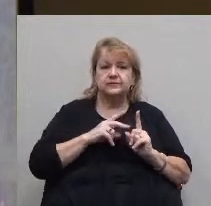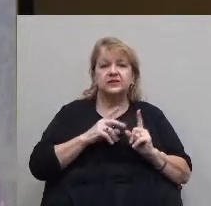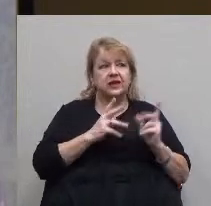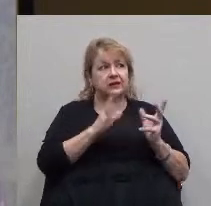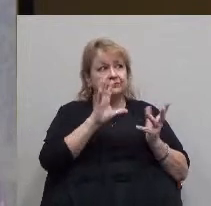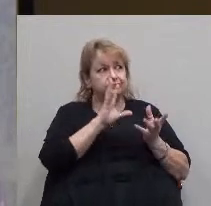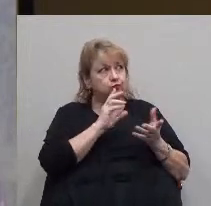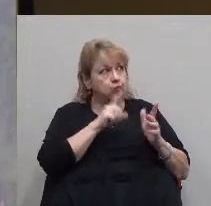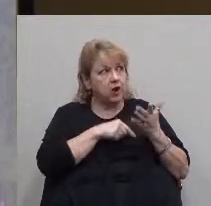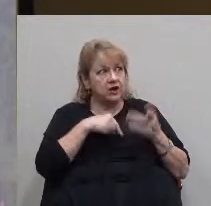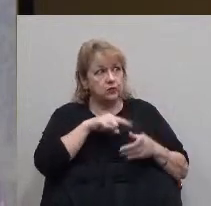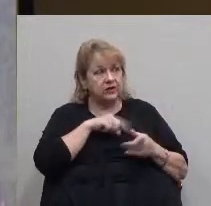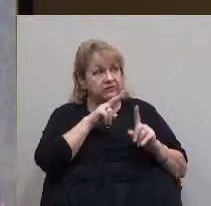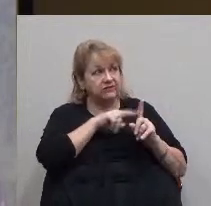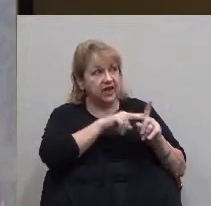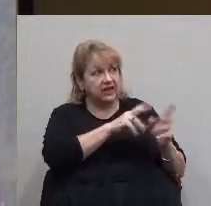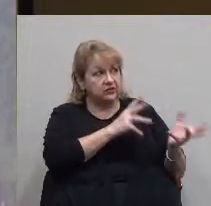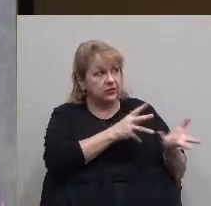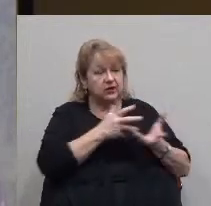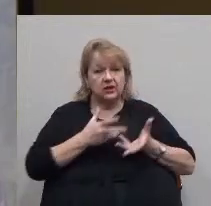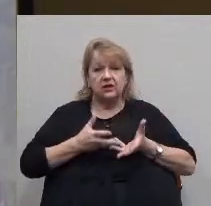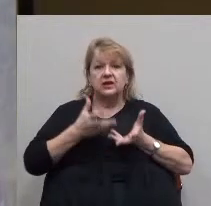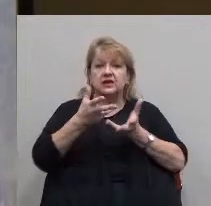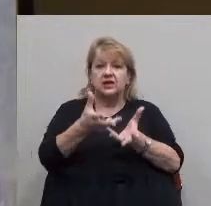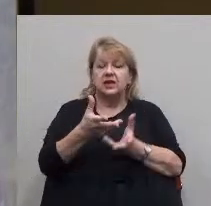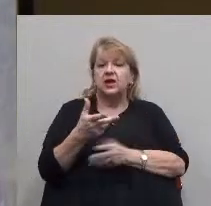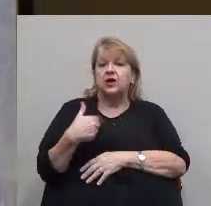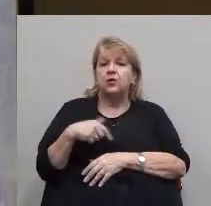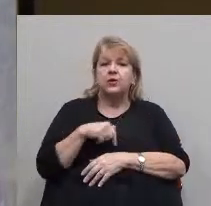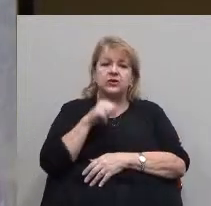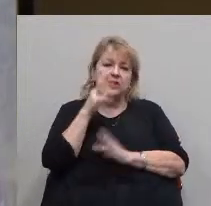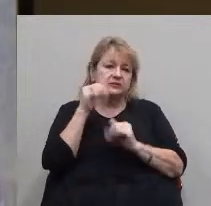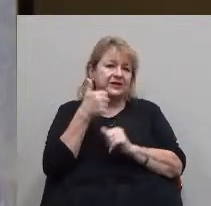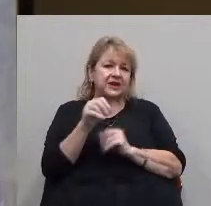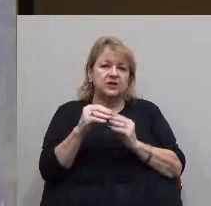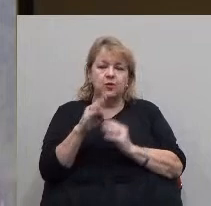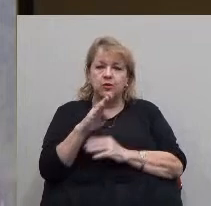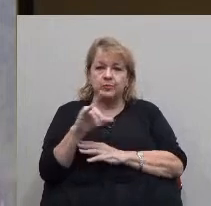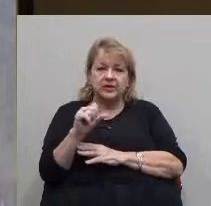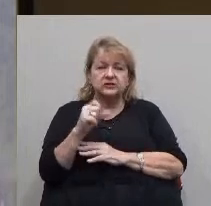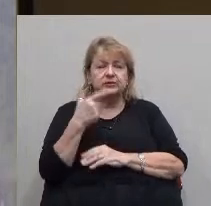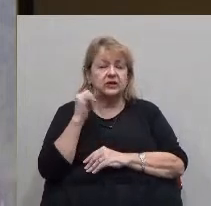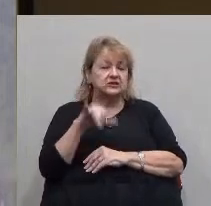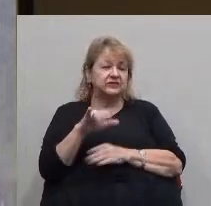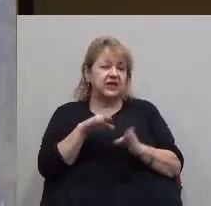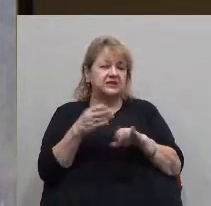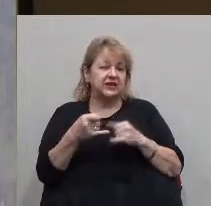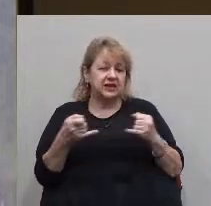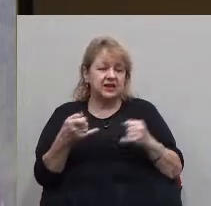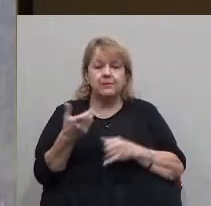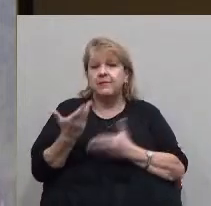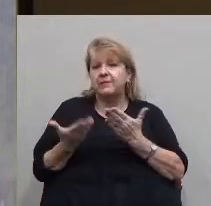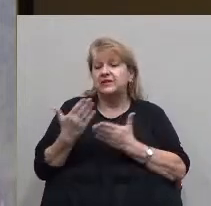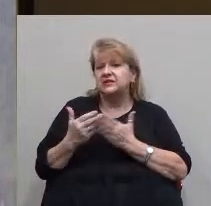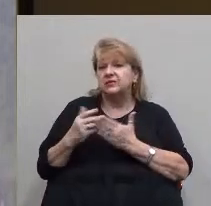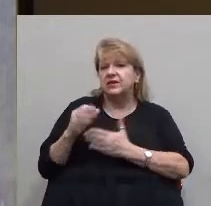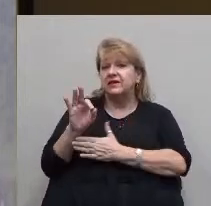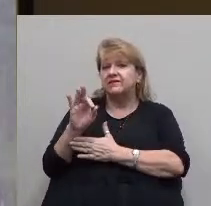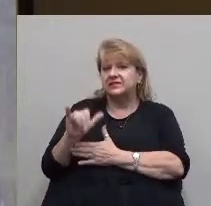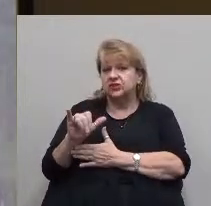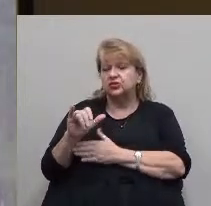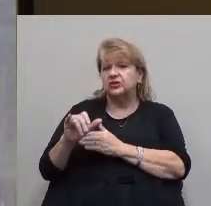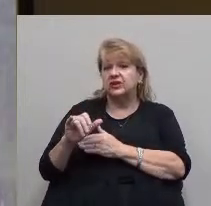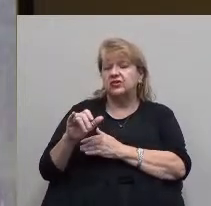up-to-date. We are not expecting any more of these bills because of that deadline. There may be a few more fiscal bills that will be filed, which is like